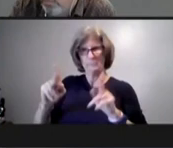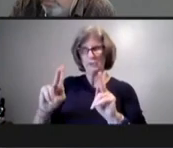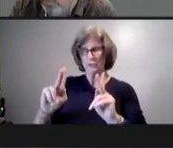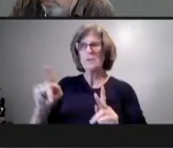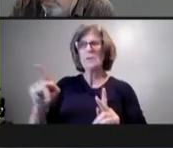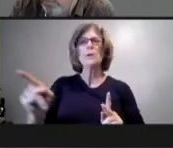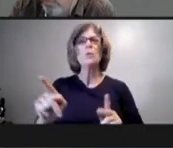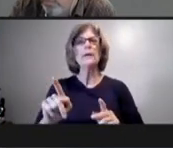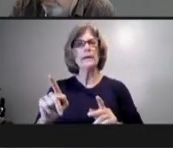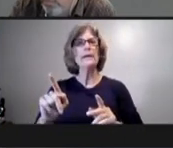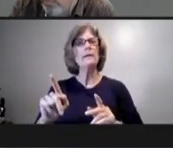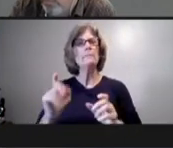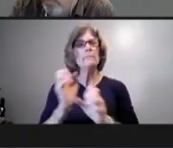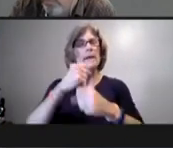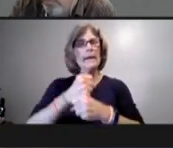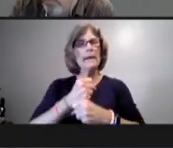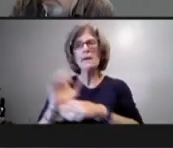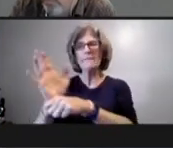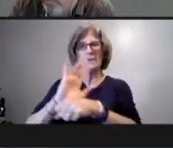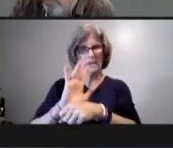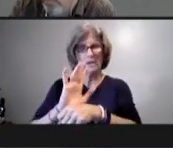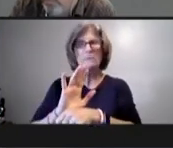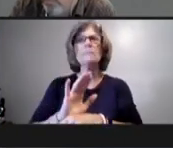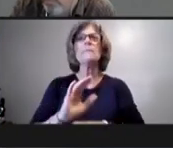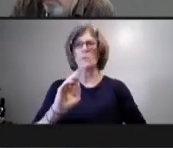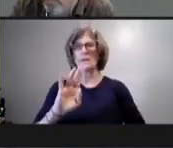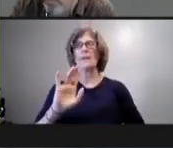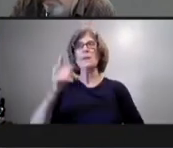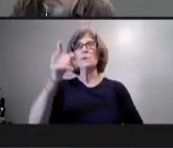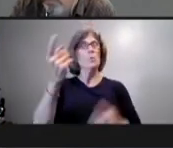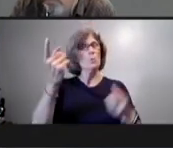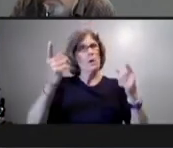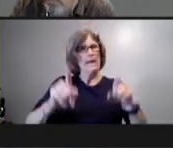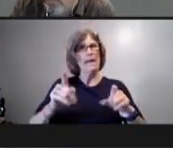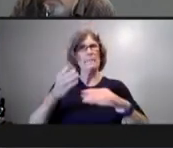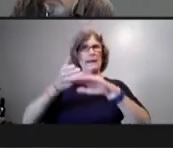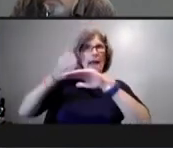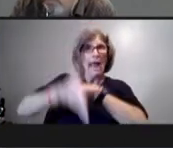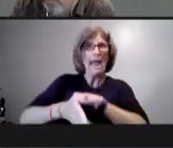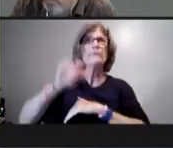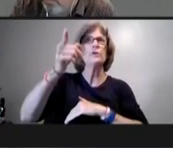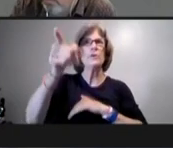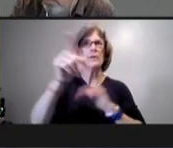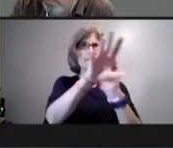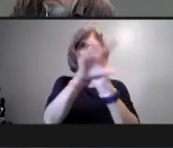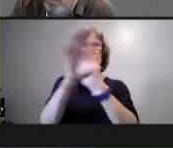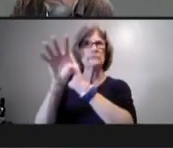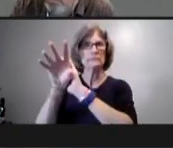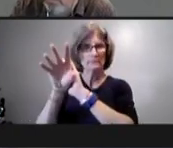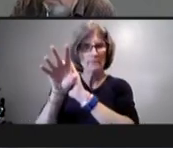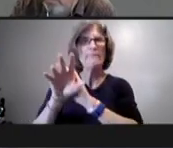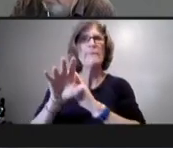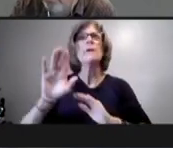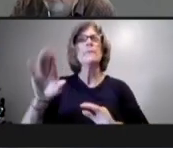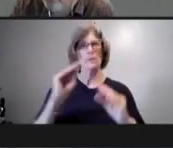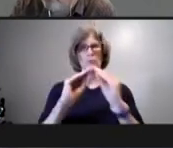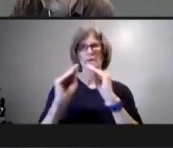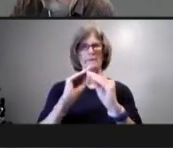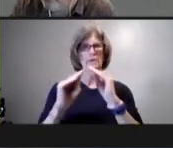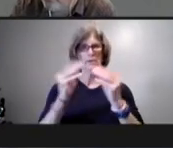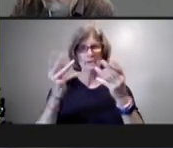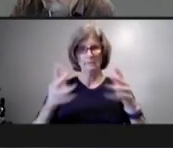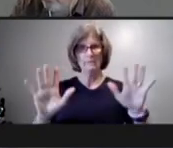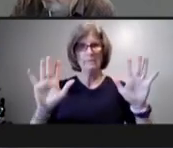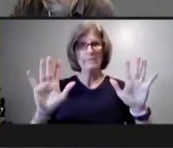video with her. And after, it wasn't even a year after the renovation was done, Rhoda